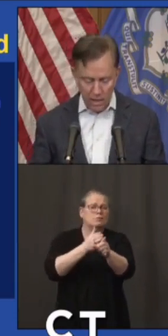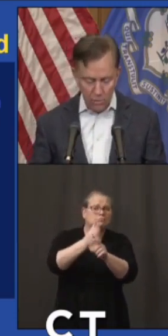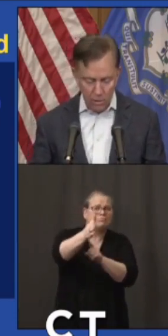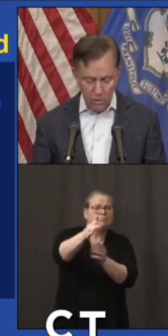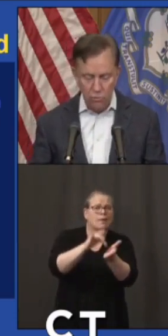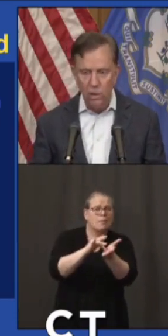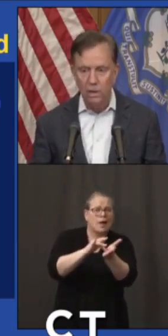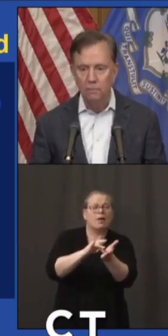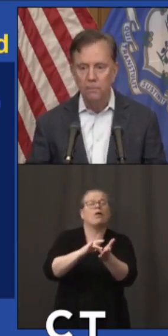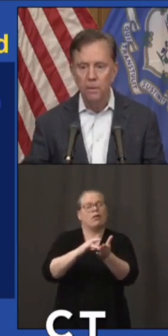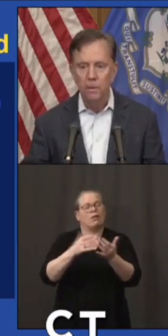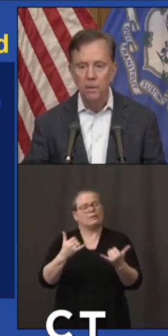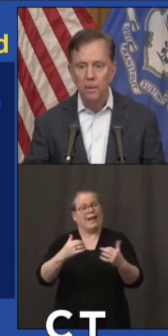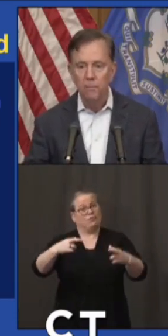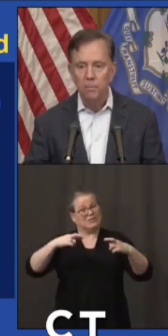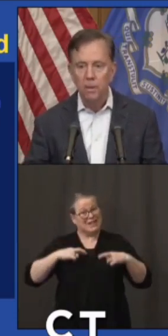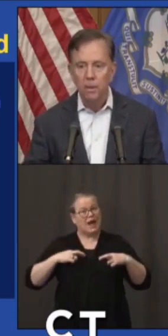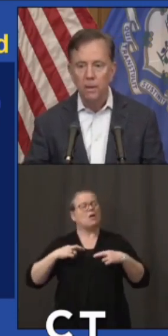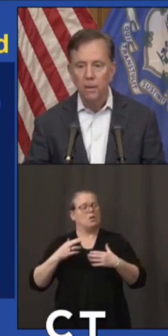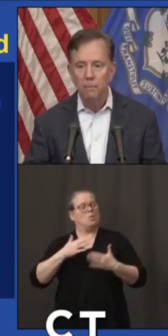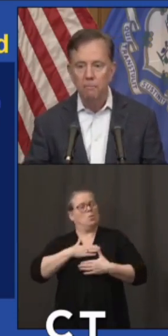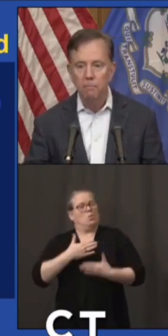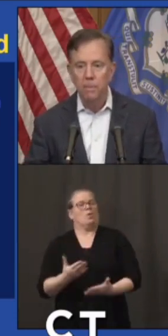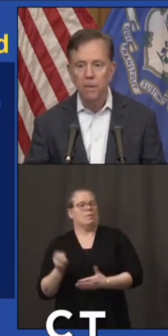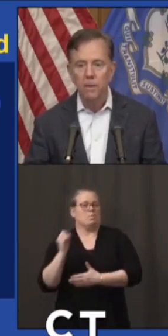us out as well.